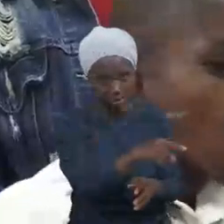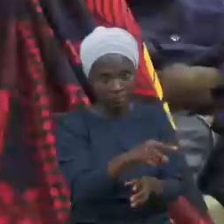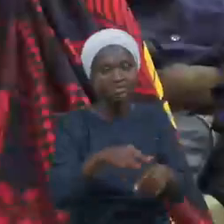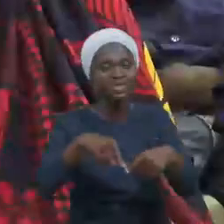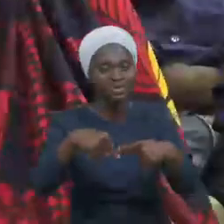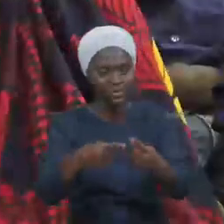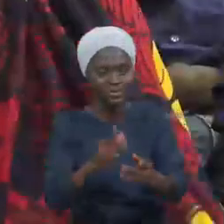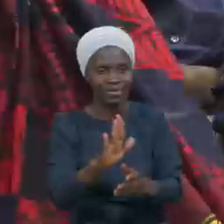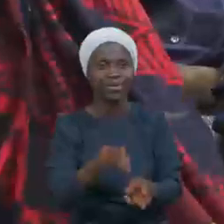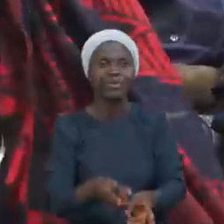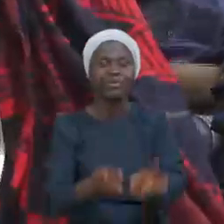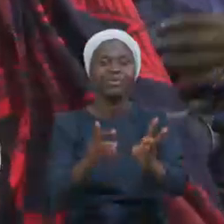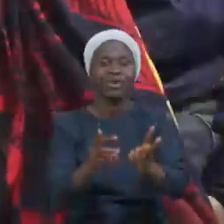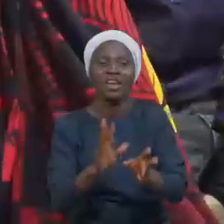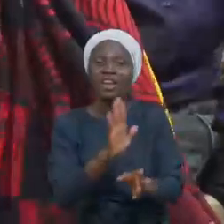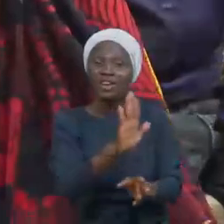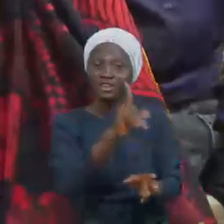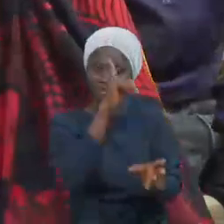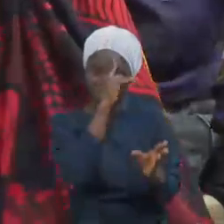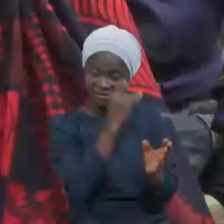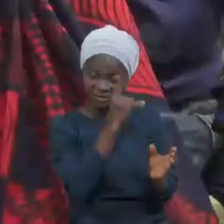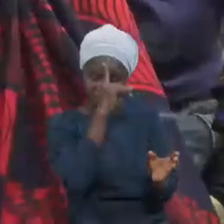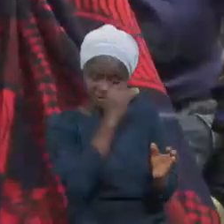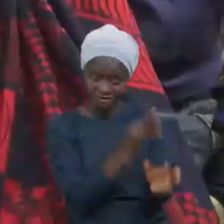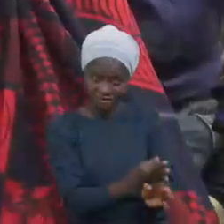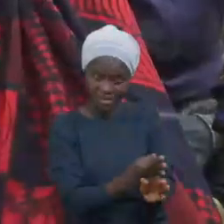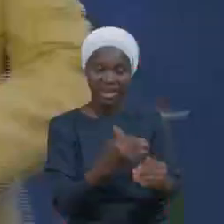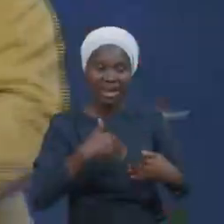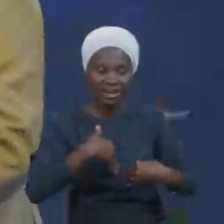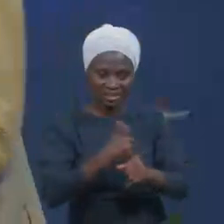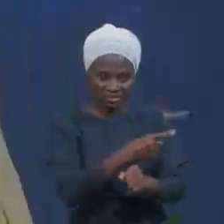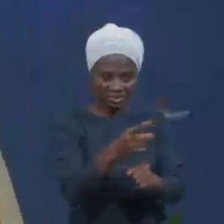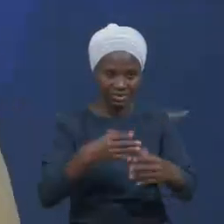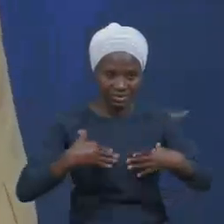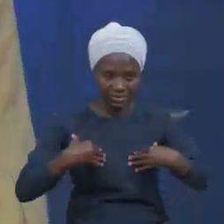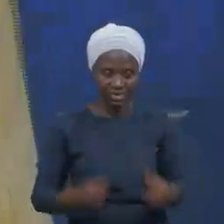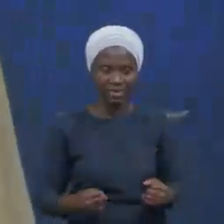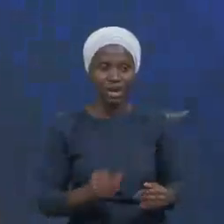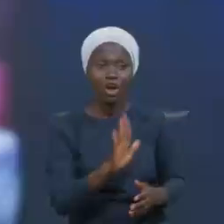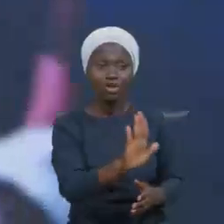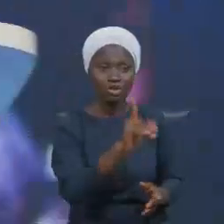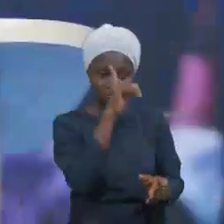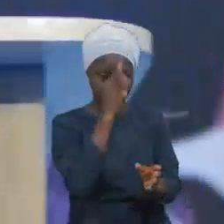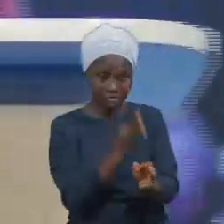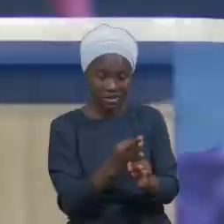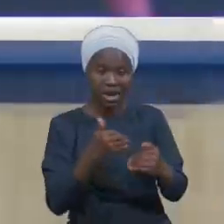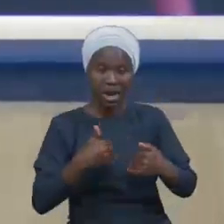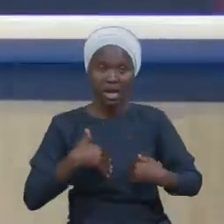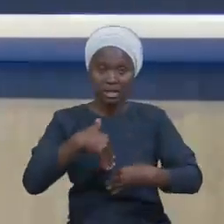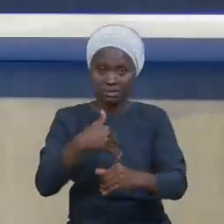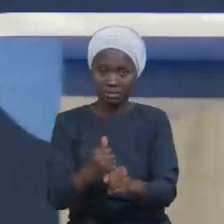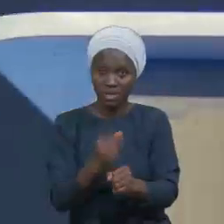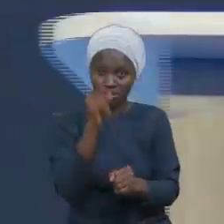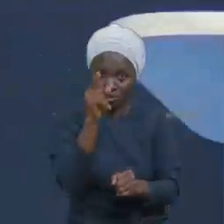thy way, thy faith has made thee whole. Thy faith has made